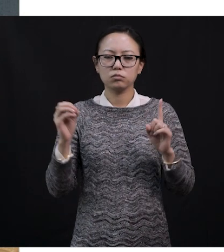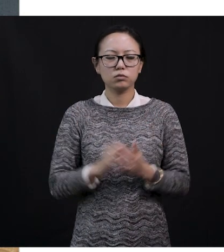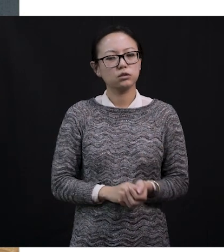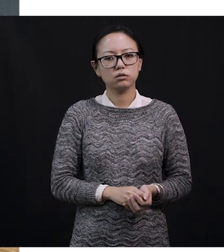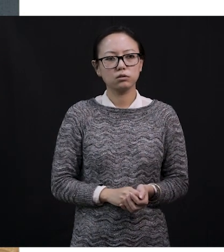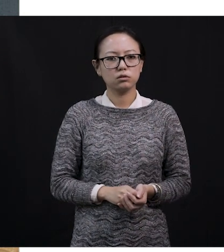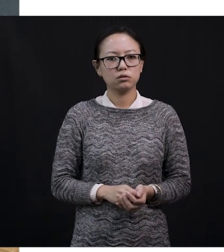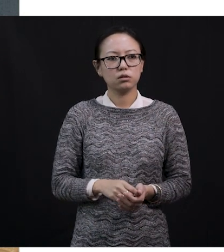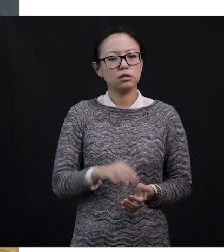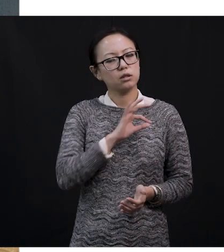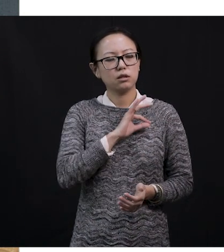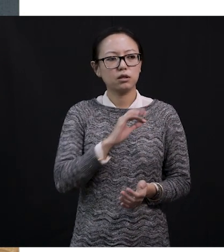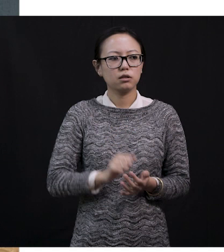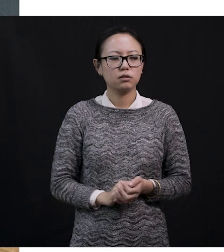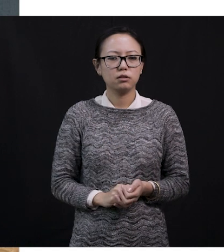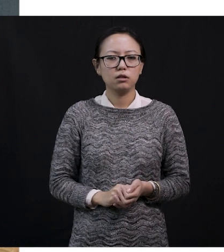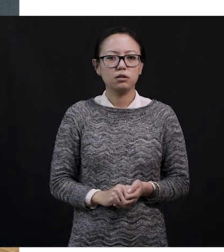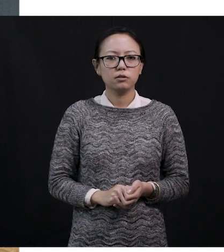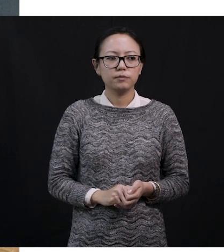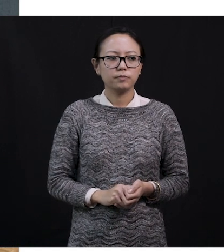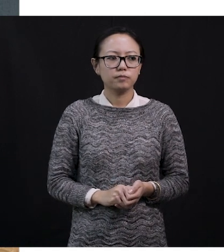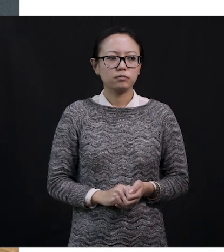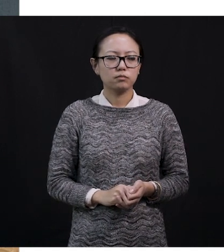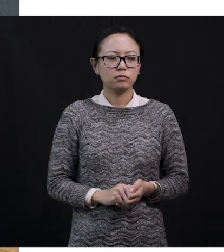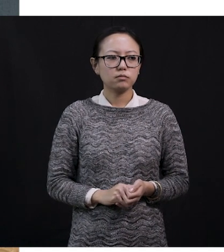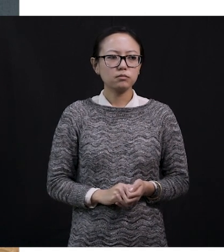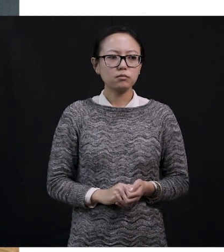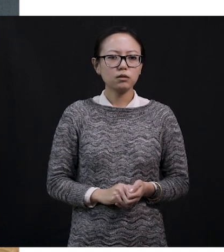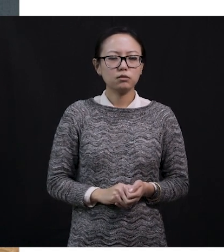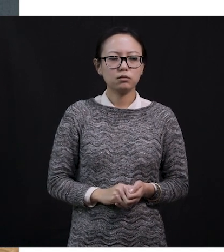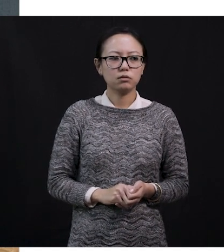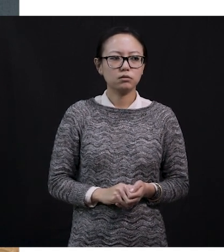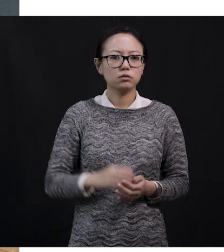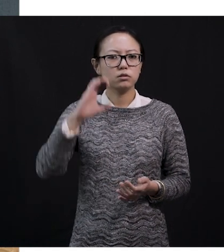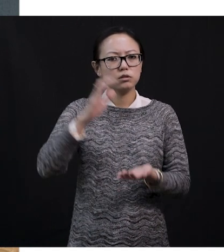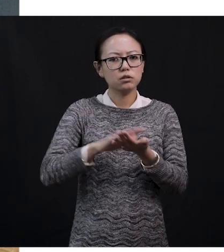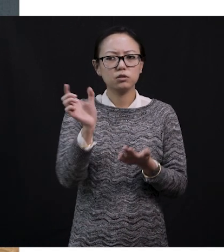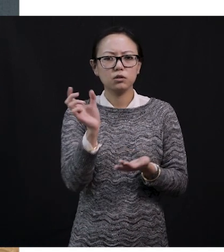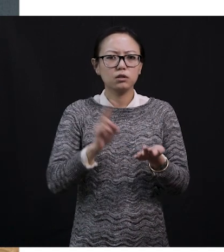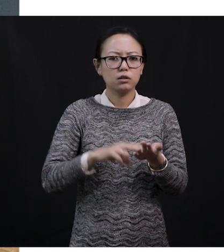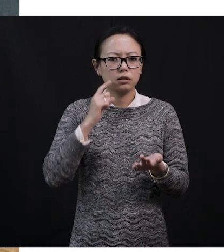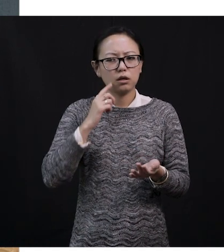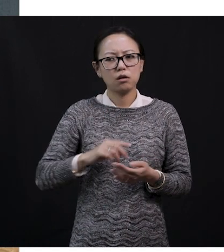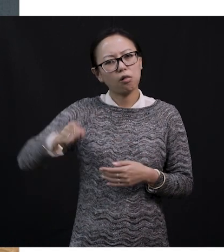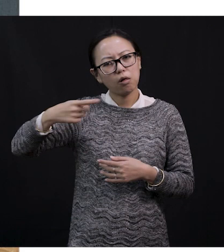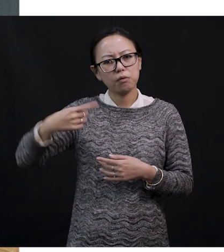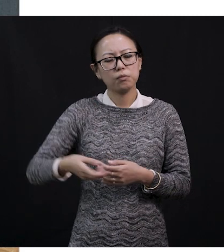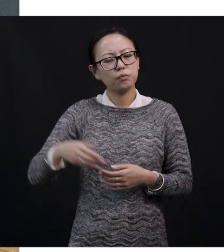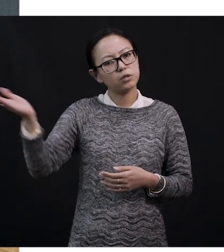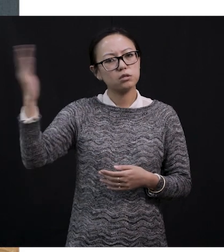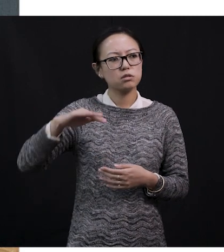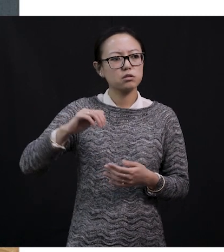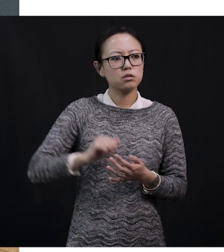not only was he able to see him now, but not in several weeks. Now, not just that day, but for